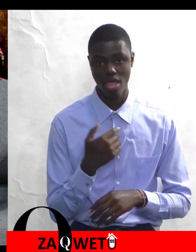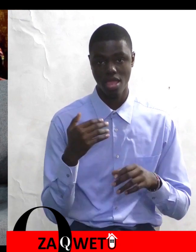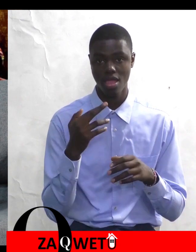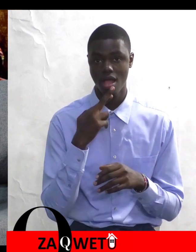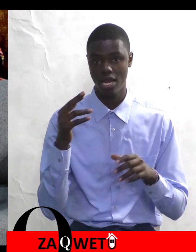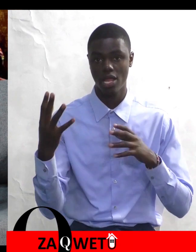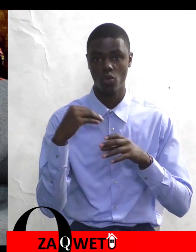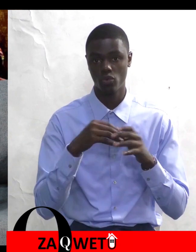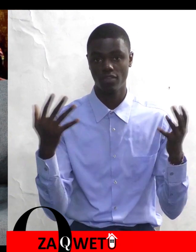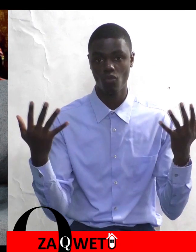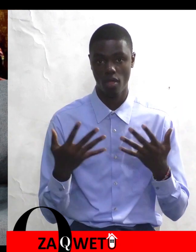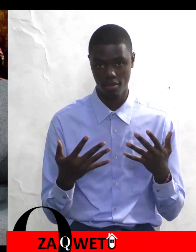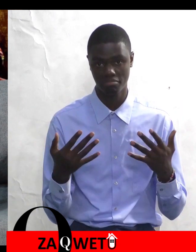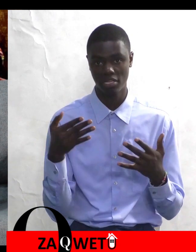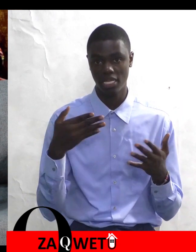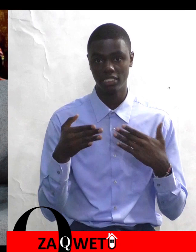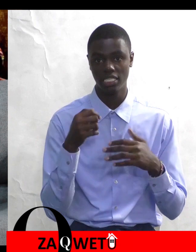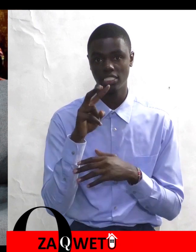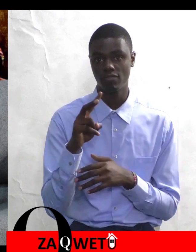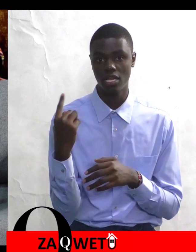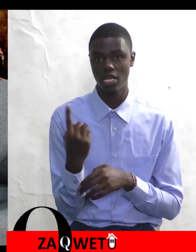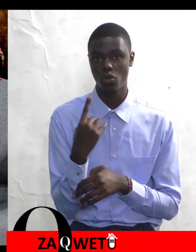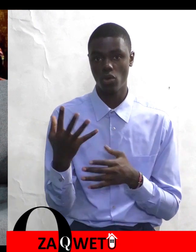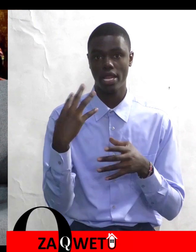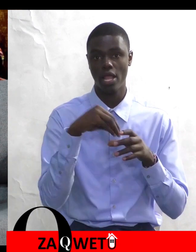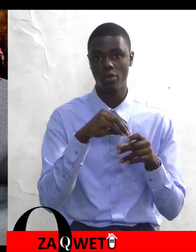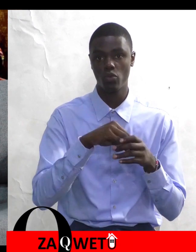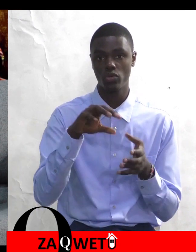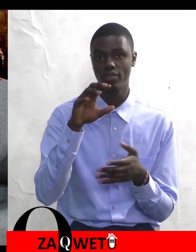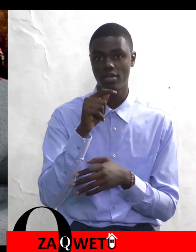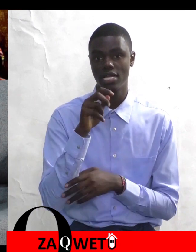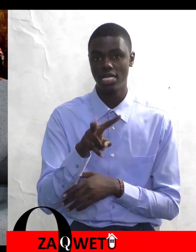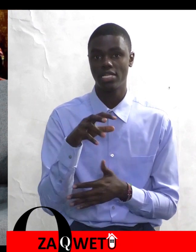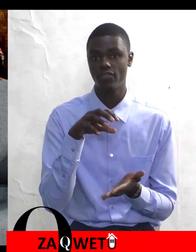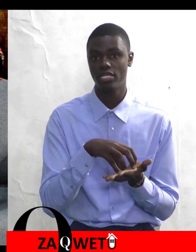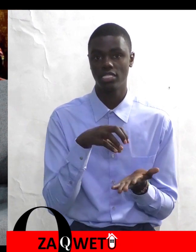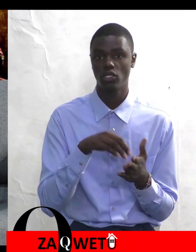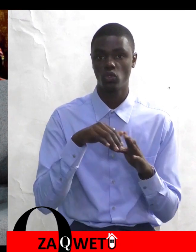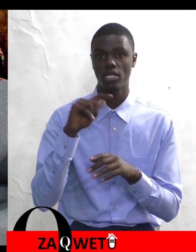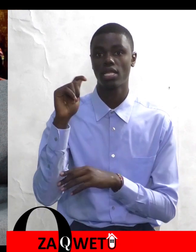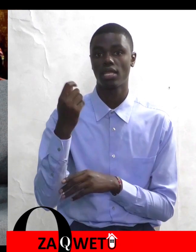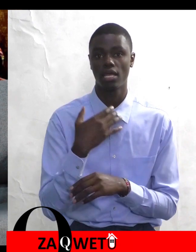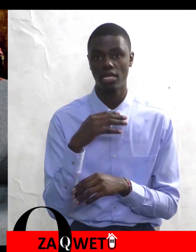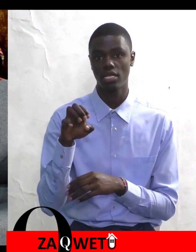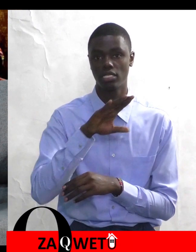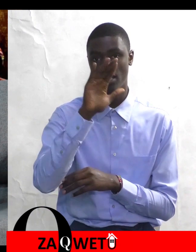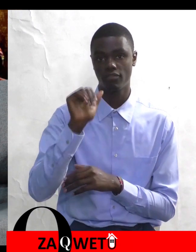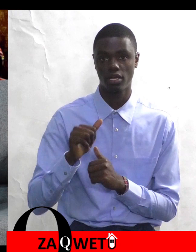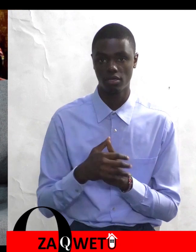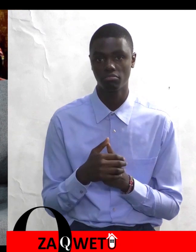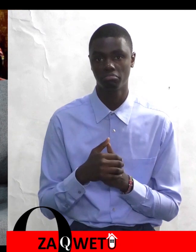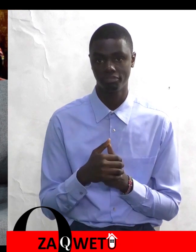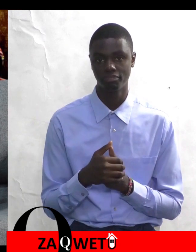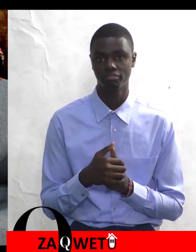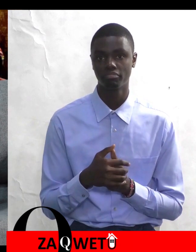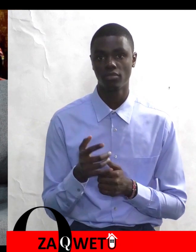Mtazamaji unasikia, we are inclusive. At Science TV, we are the only inclusive channel in